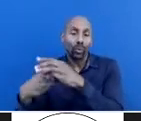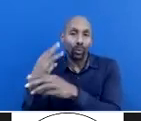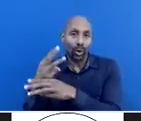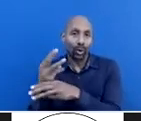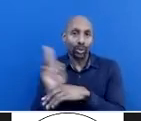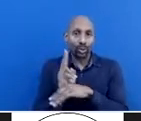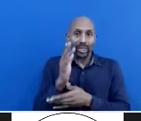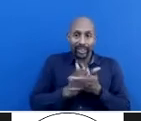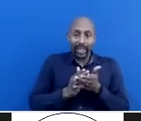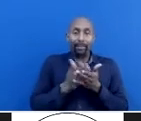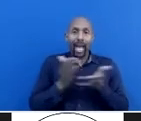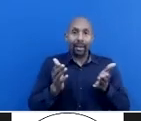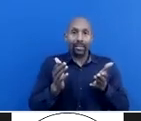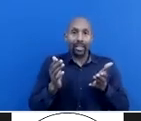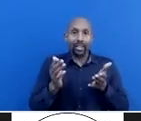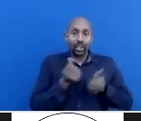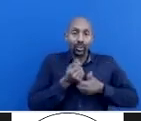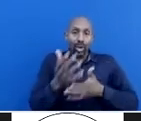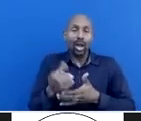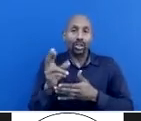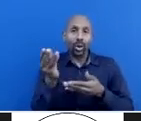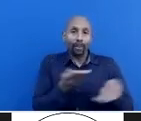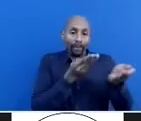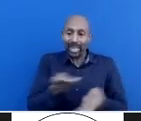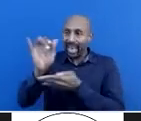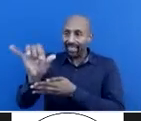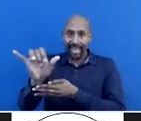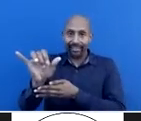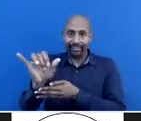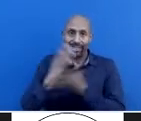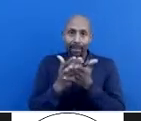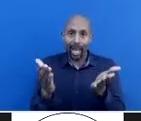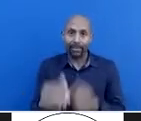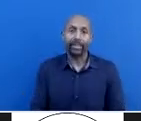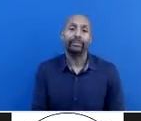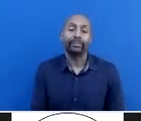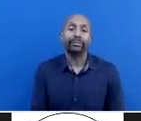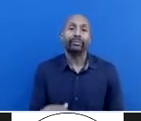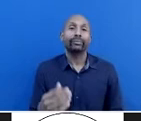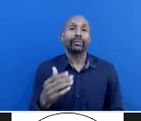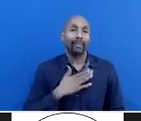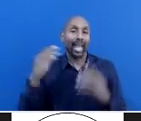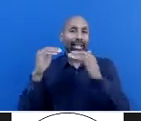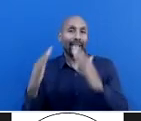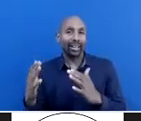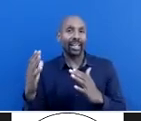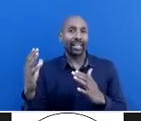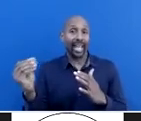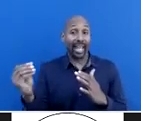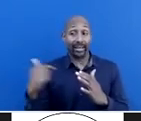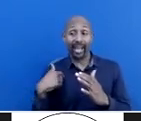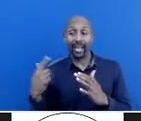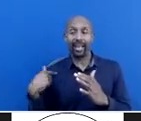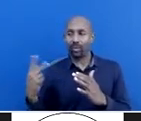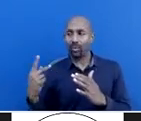spaces. We ultimately reach the conclusion that we're talking about the same thing. It's just that I'm